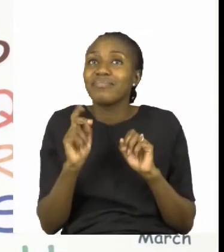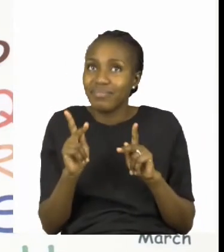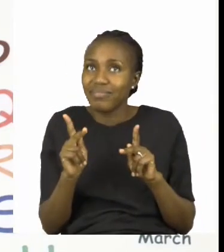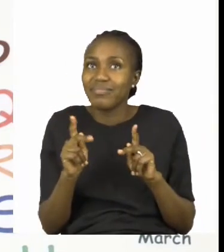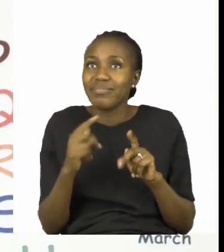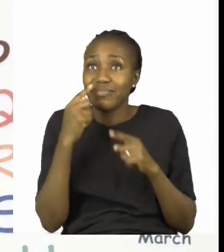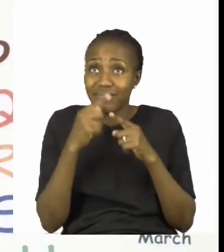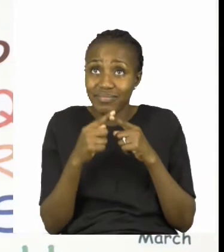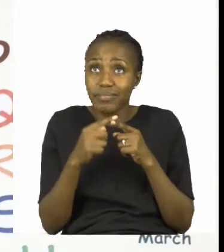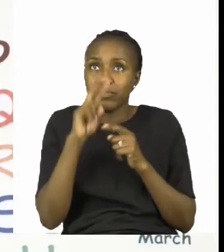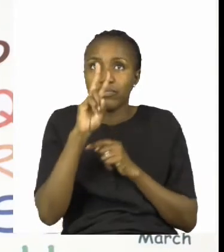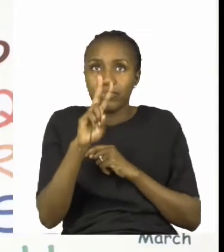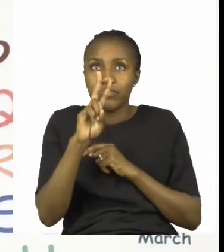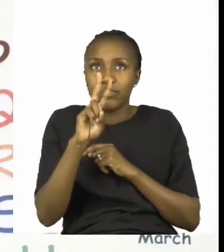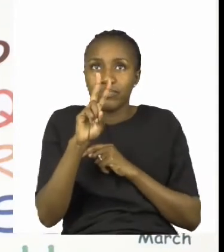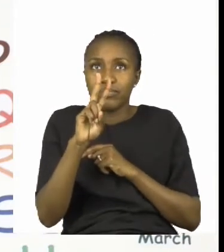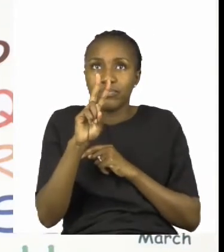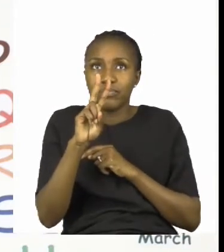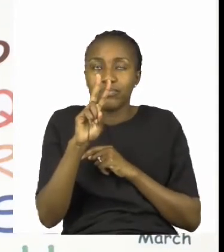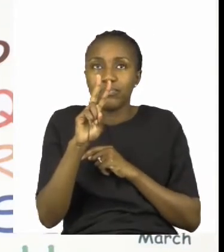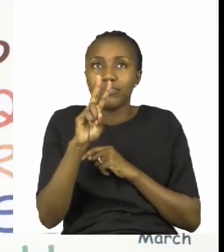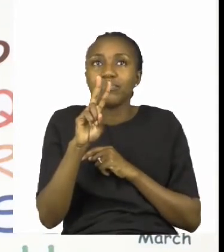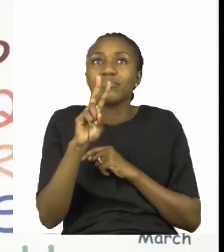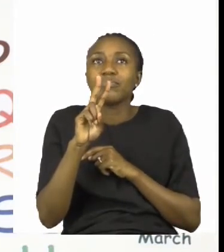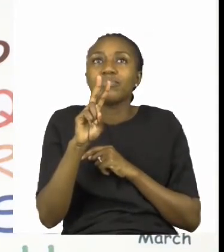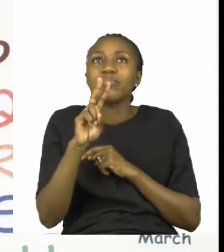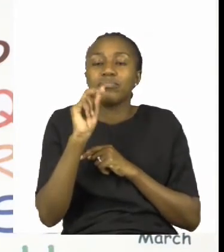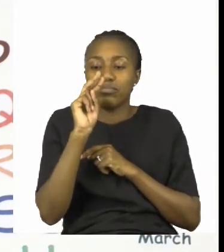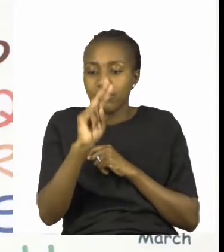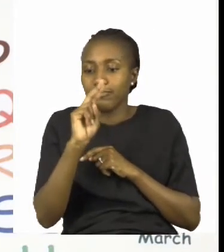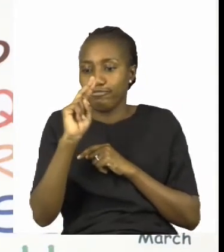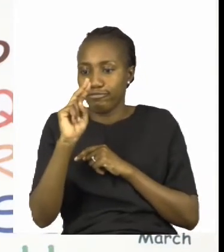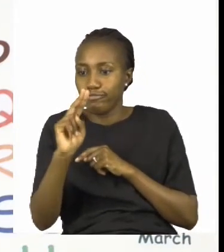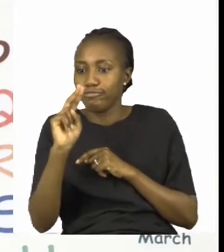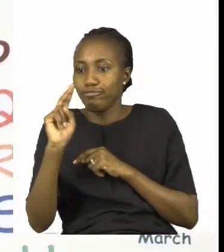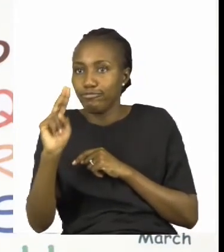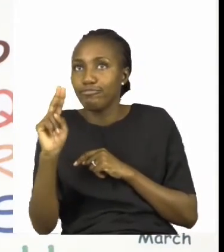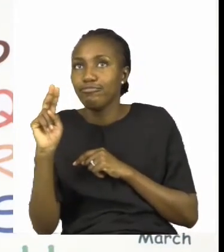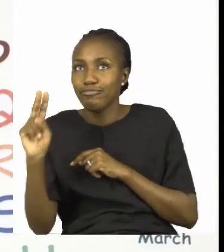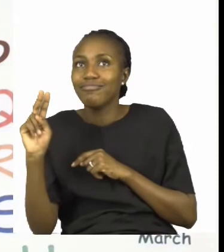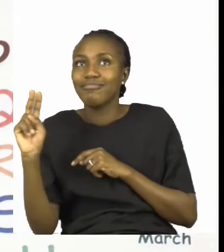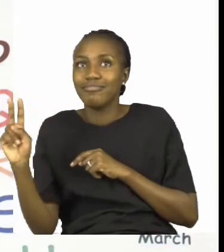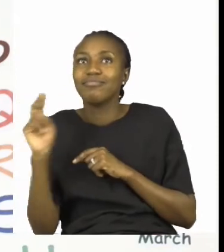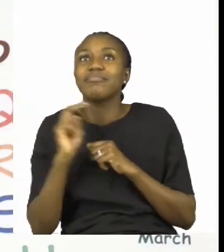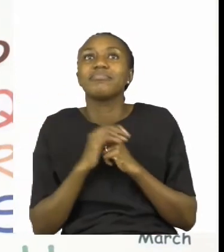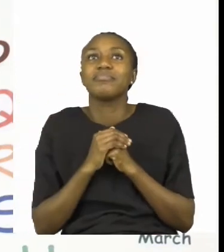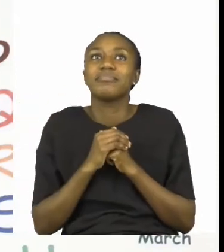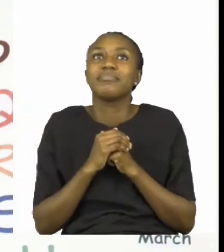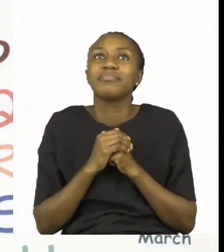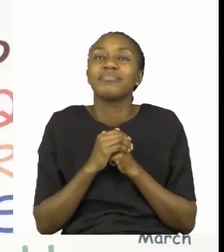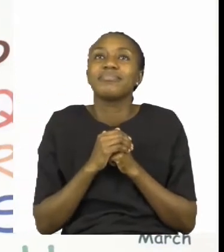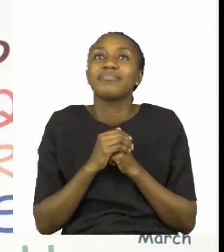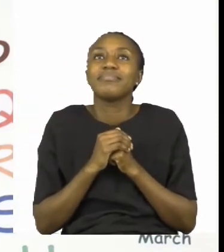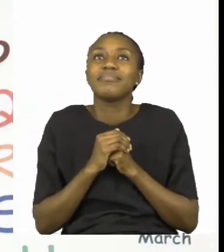say 2 and count all the way up until the last 2. We're going to